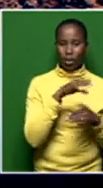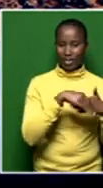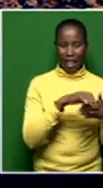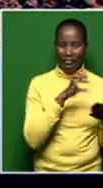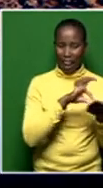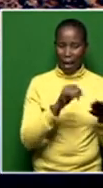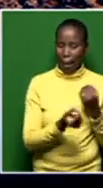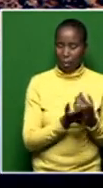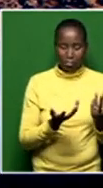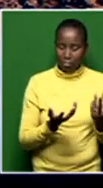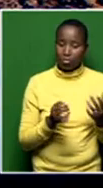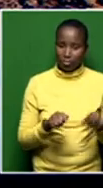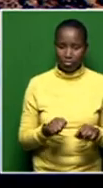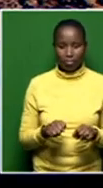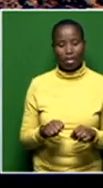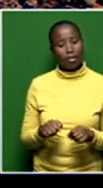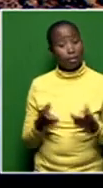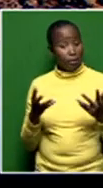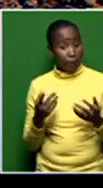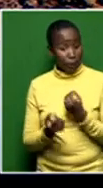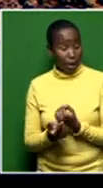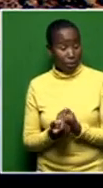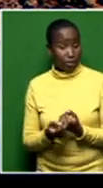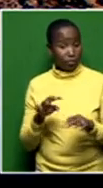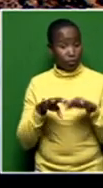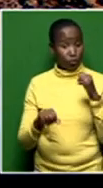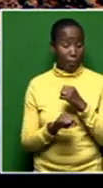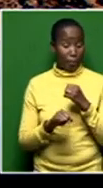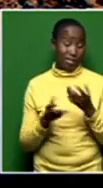still eluding us. So, that wraps up that particular interview.